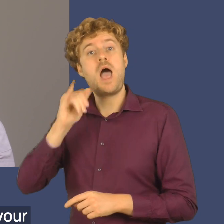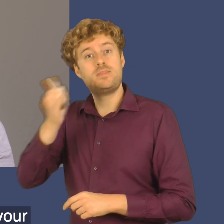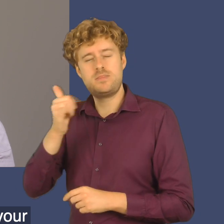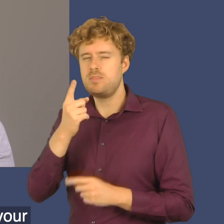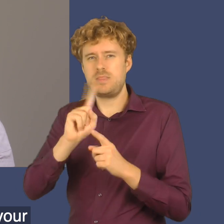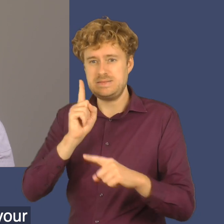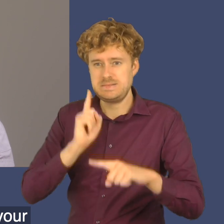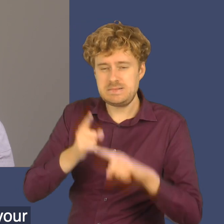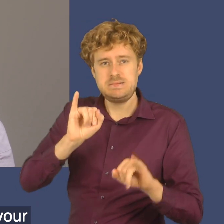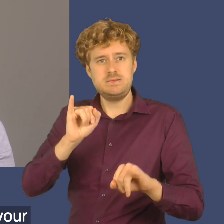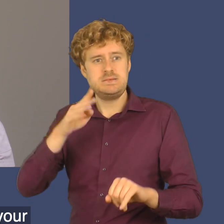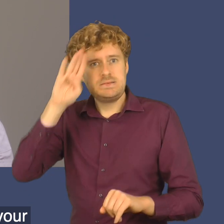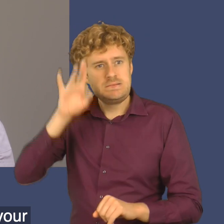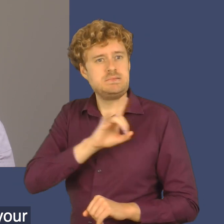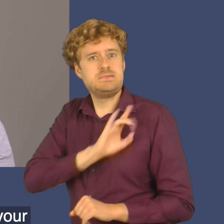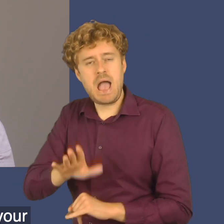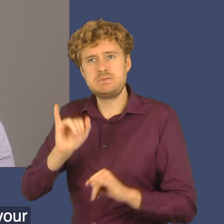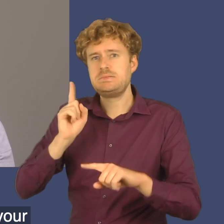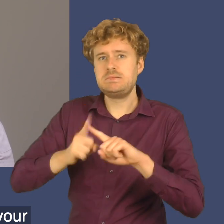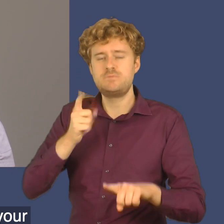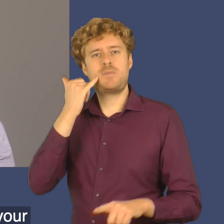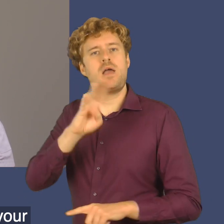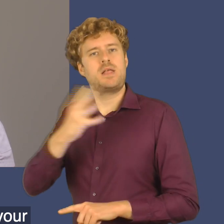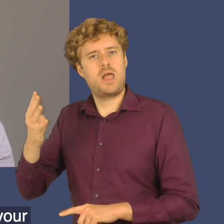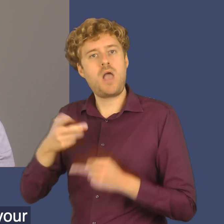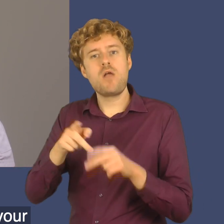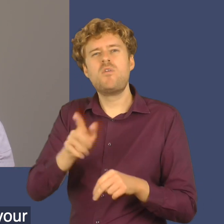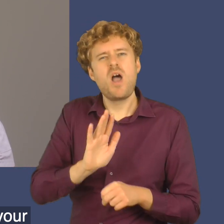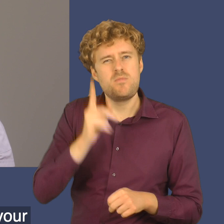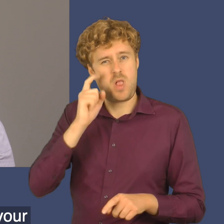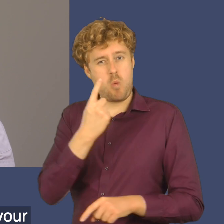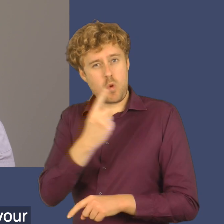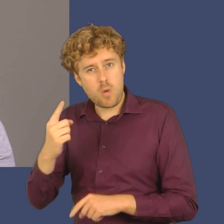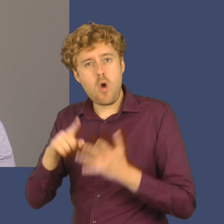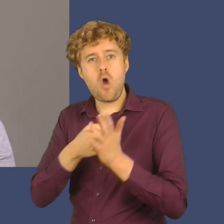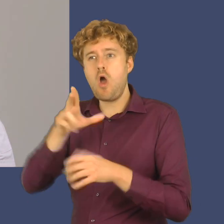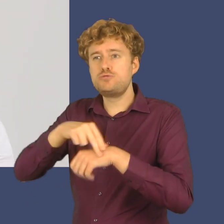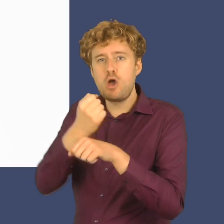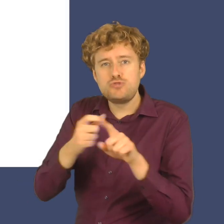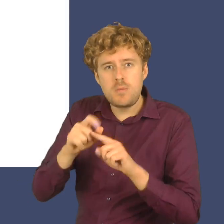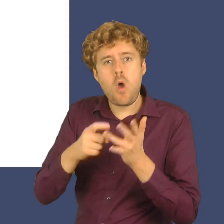available to you, such as your GP, 111 online, or your pharmacy.